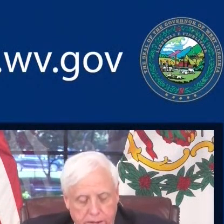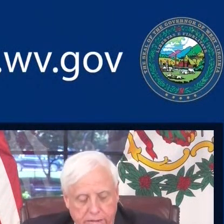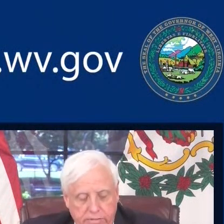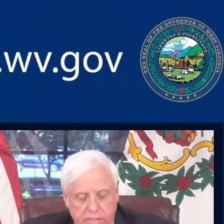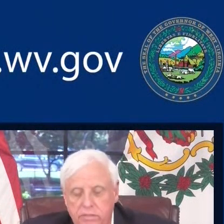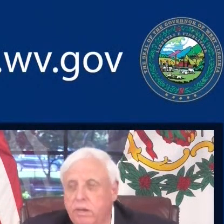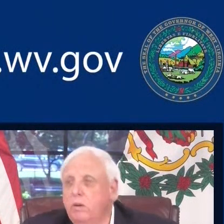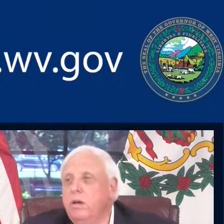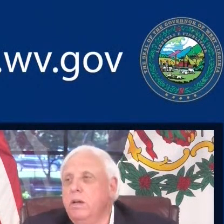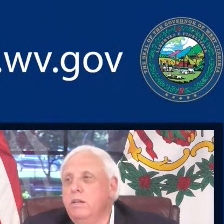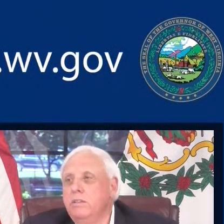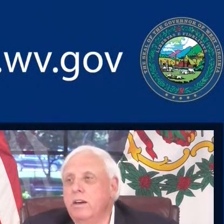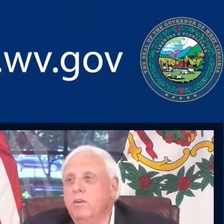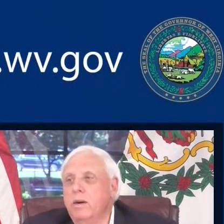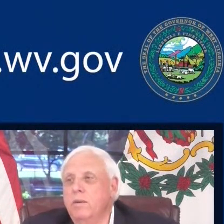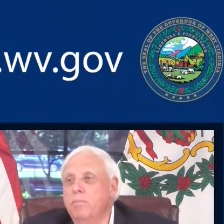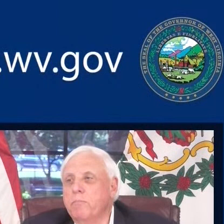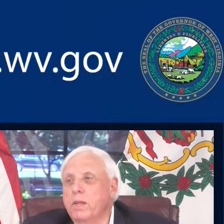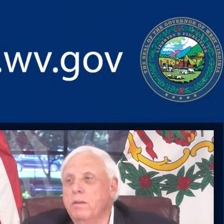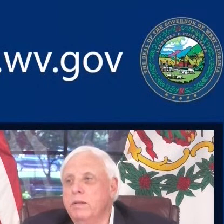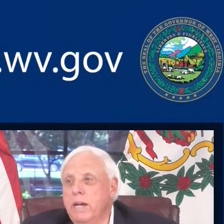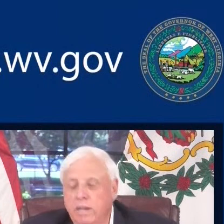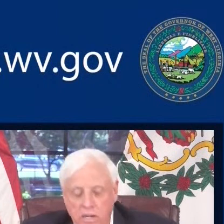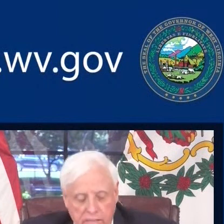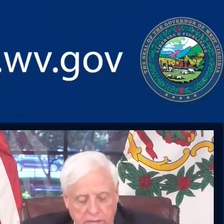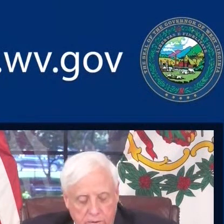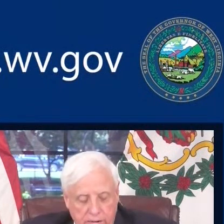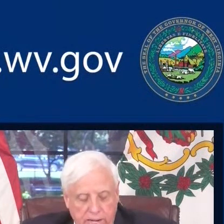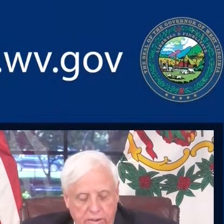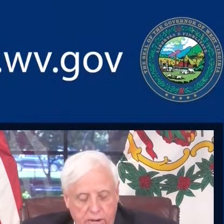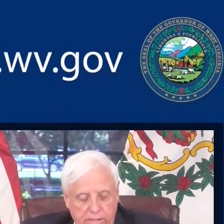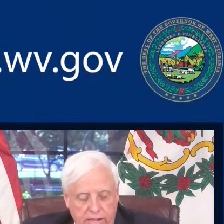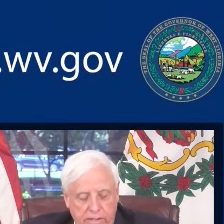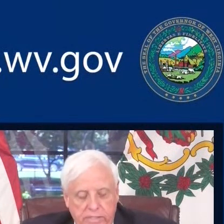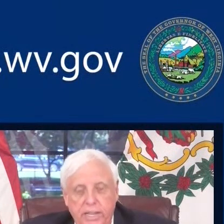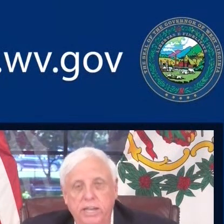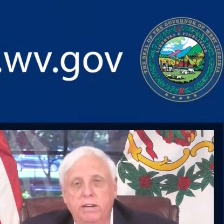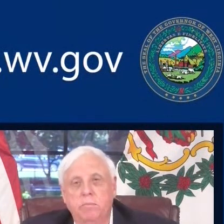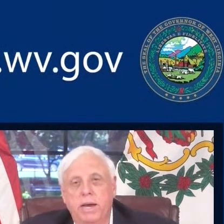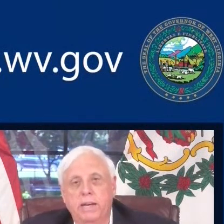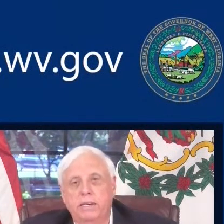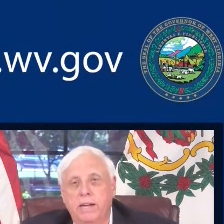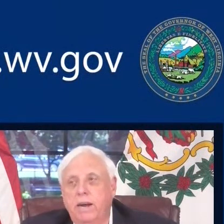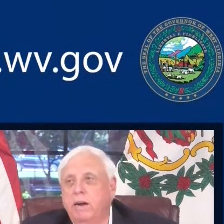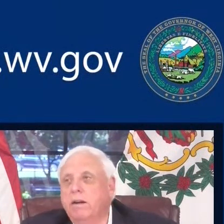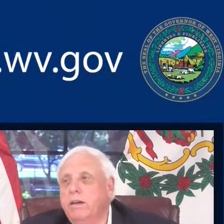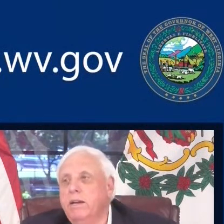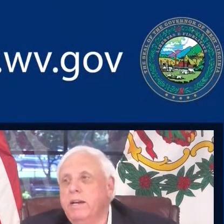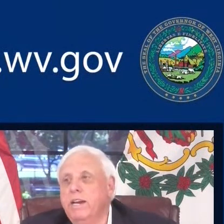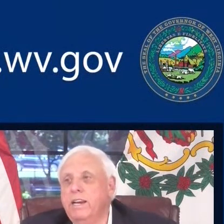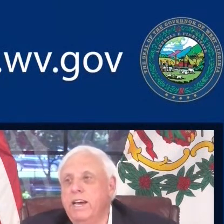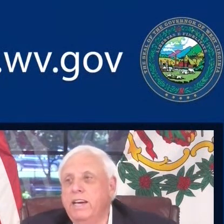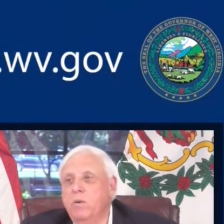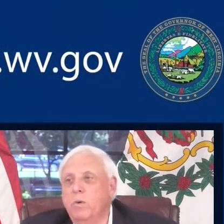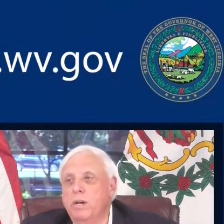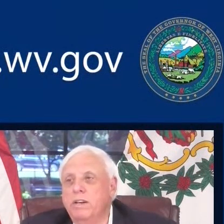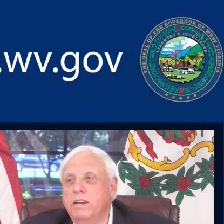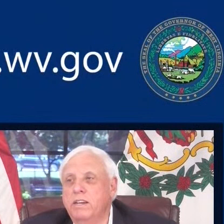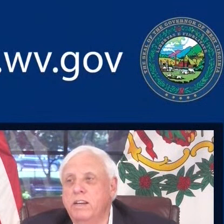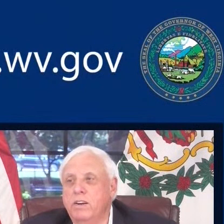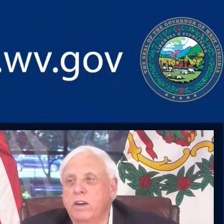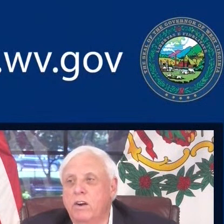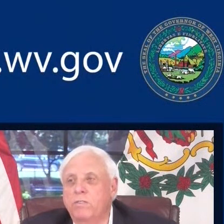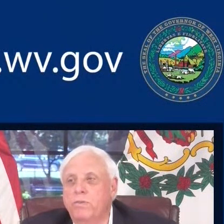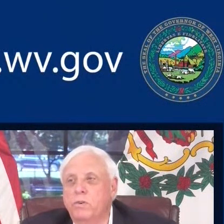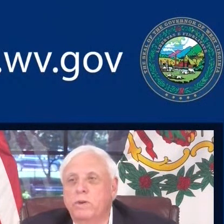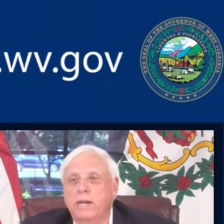wearing masks, and so that young lady right there is Hannah McIntyre, and Hannah won,